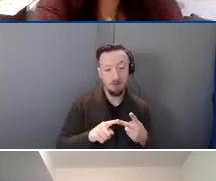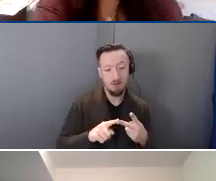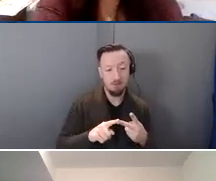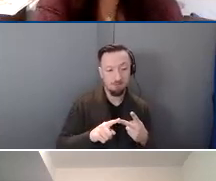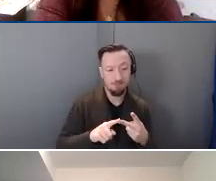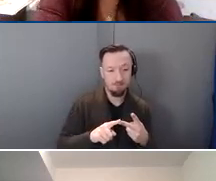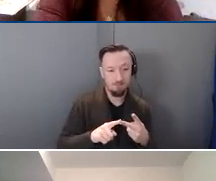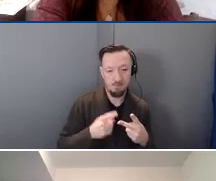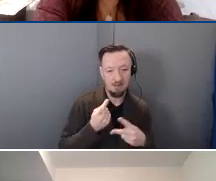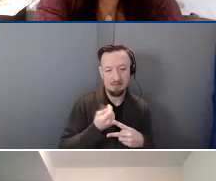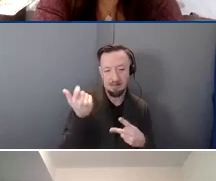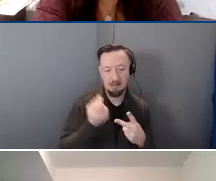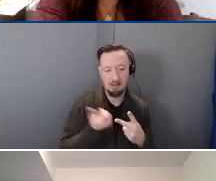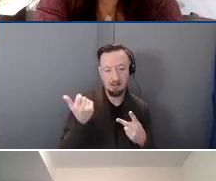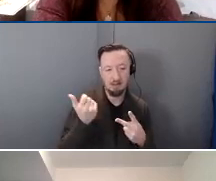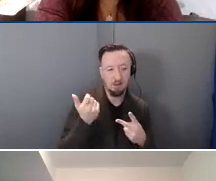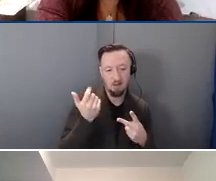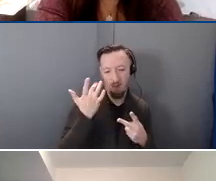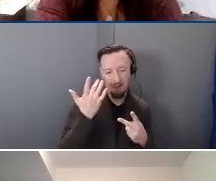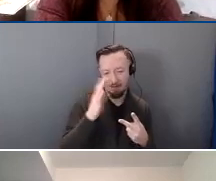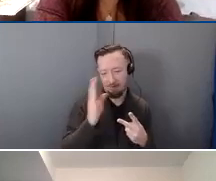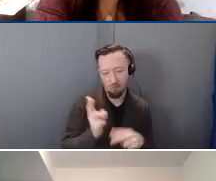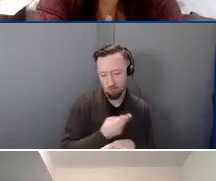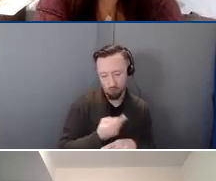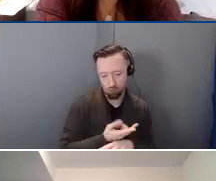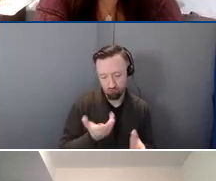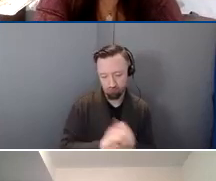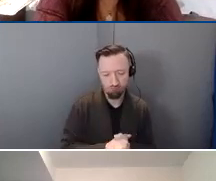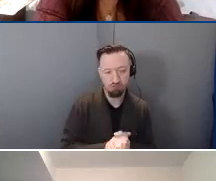much just deleted because of lack of use.